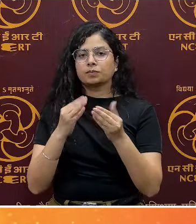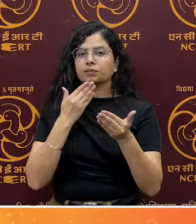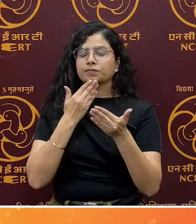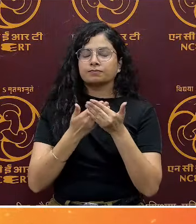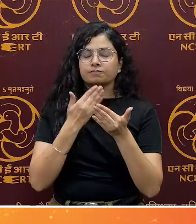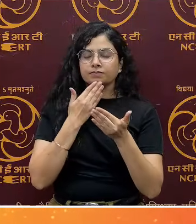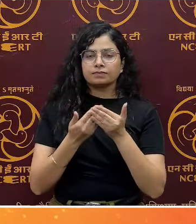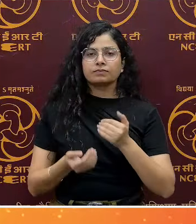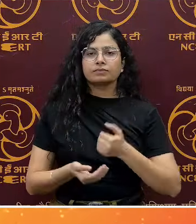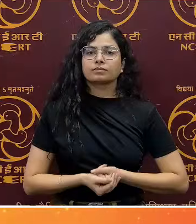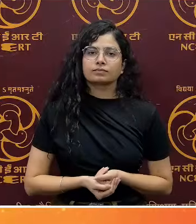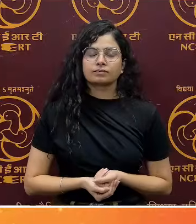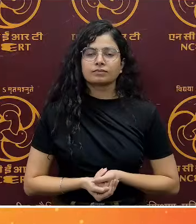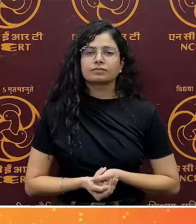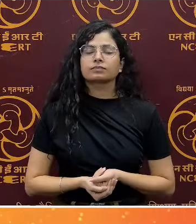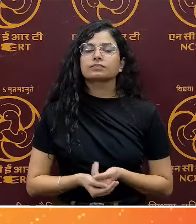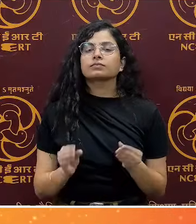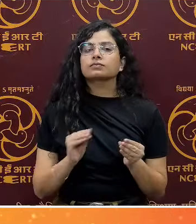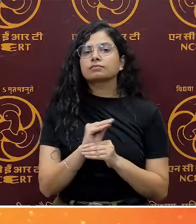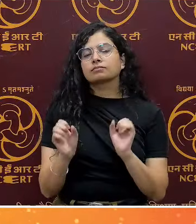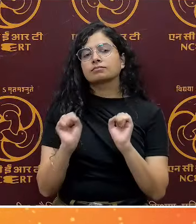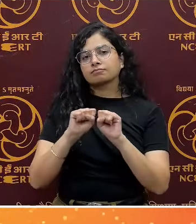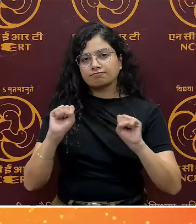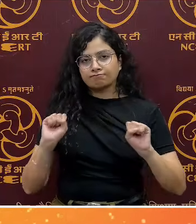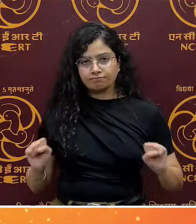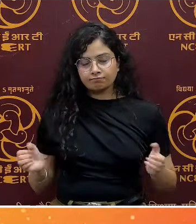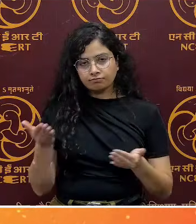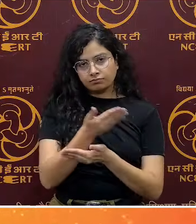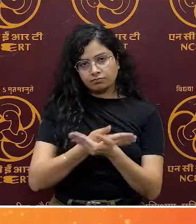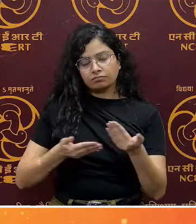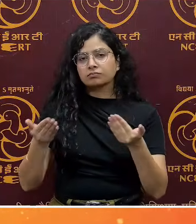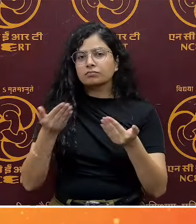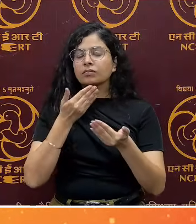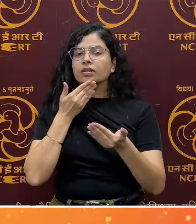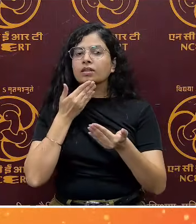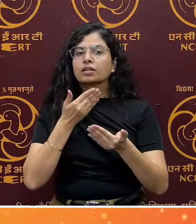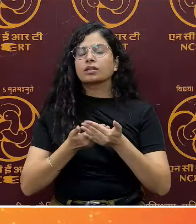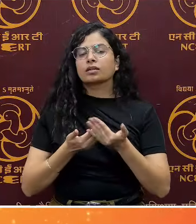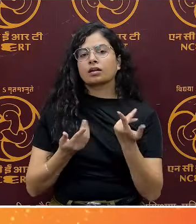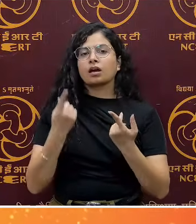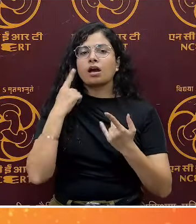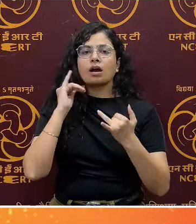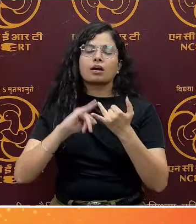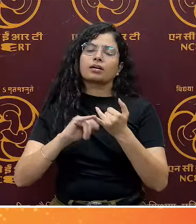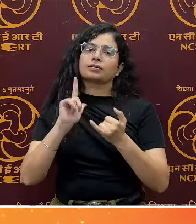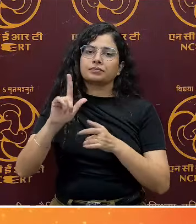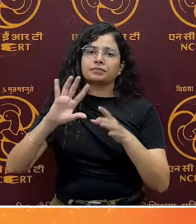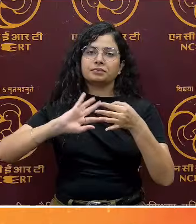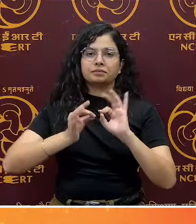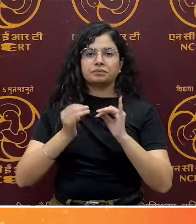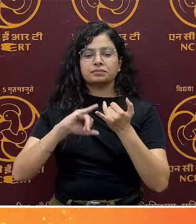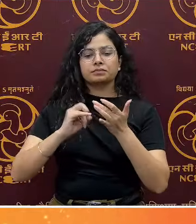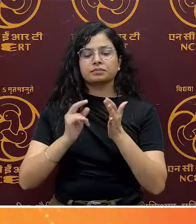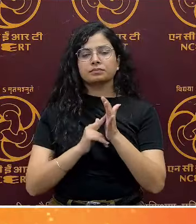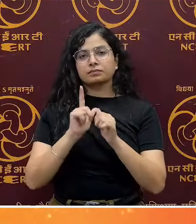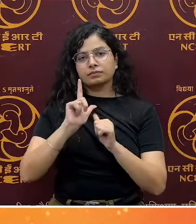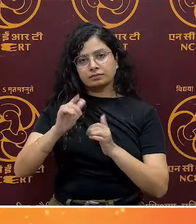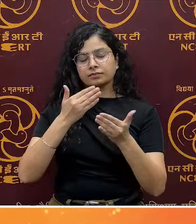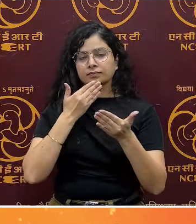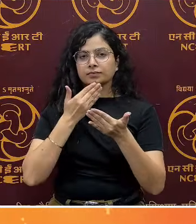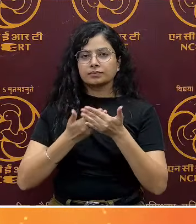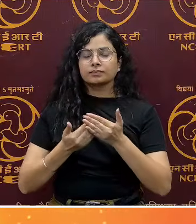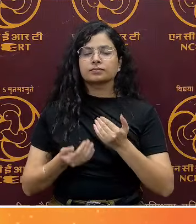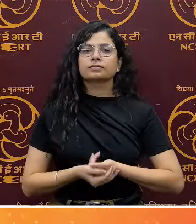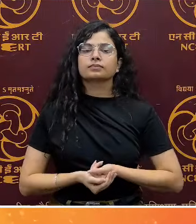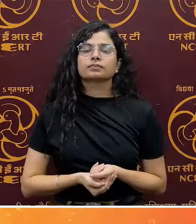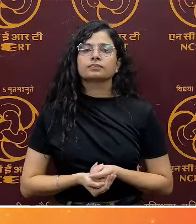so much. And yes, dear viewers, I would also like to thank our Indian Sign Language interpreter, Ms. Sonal. Thank you so much, Sonal, for